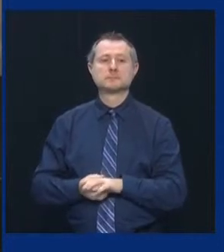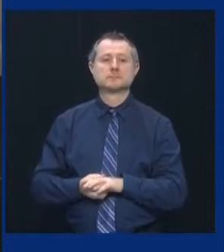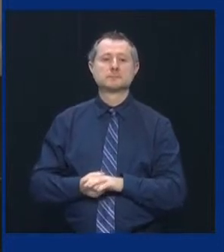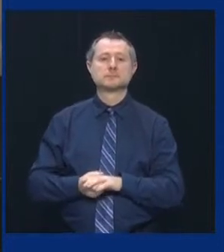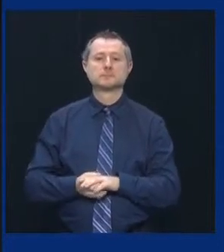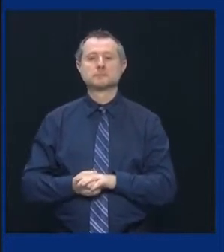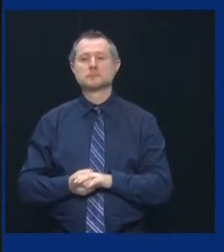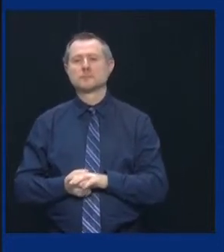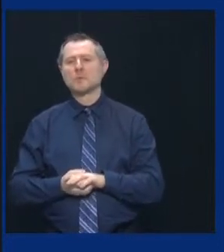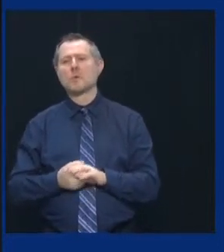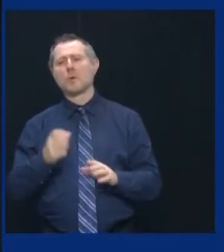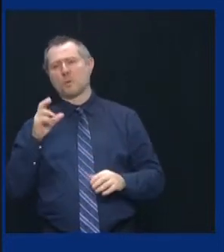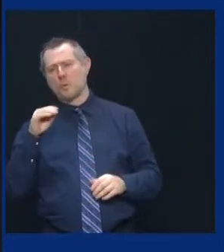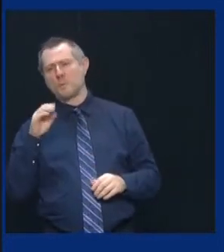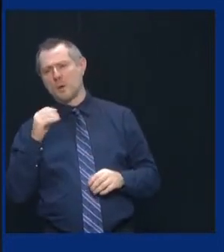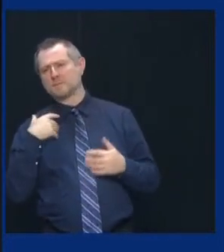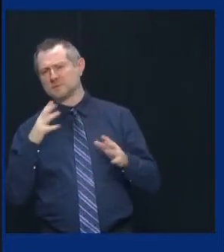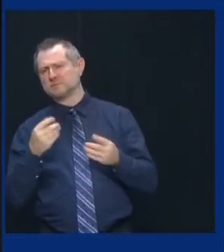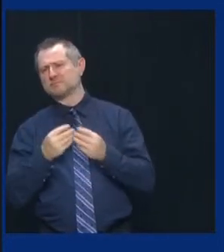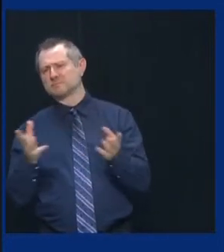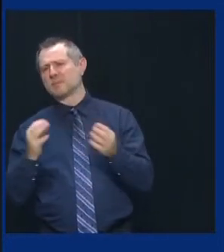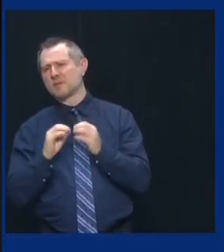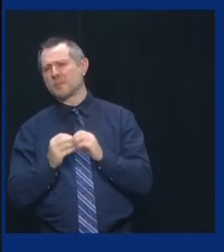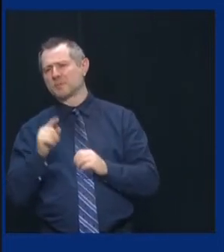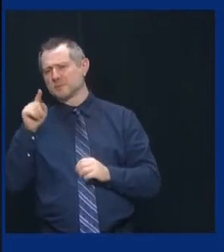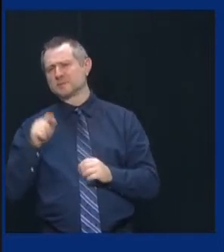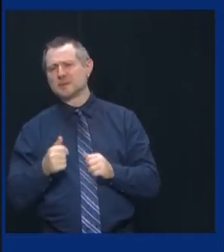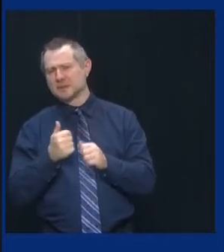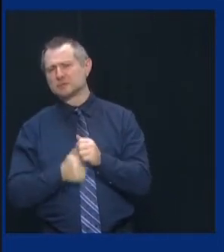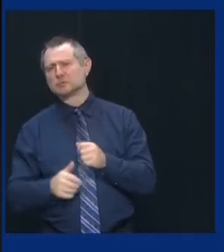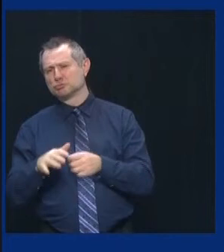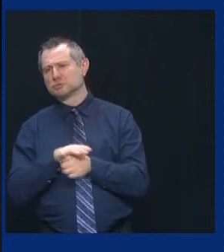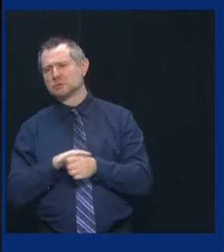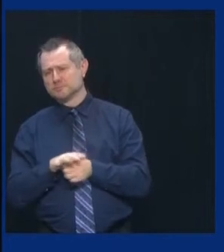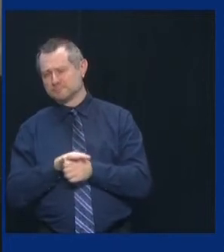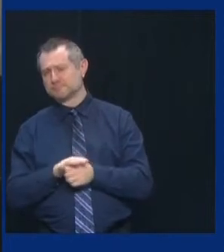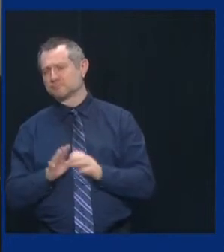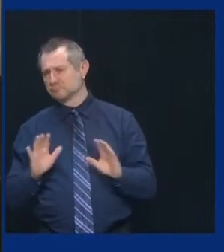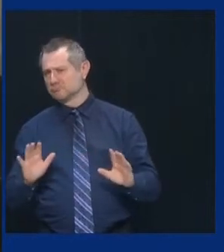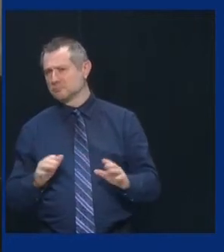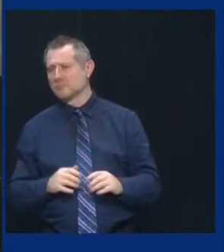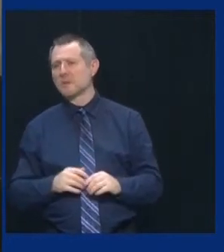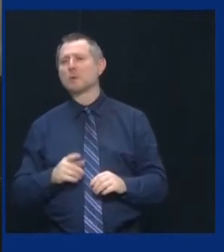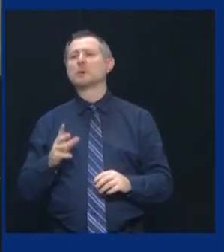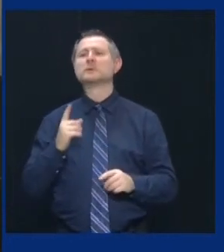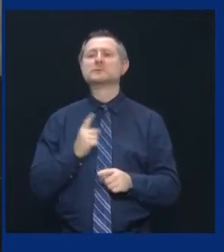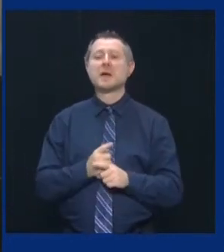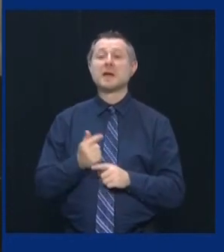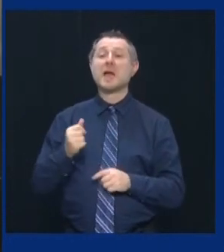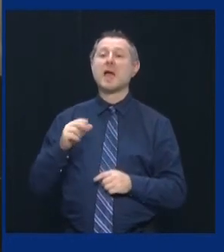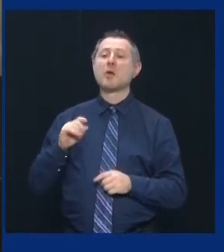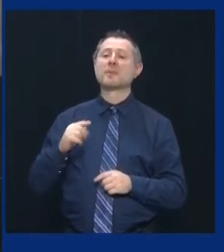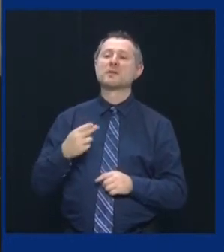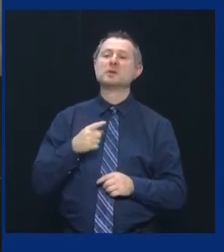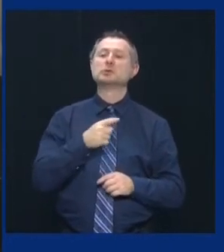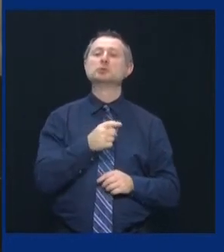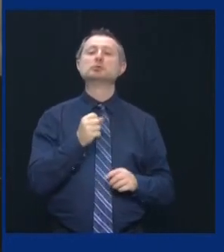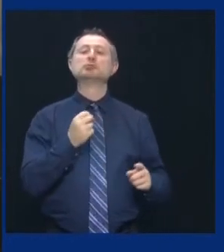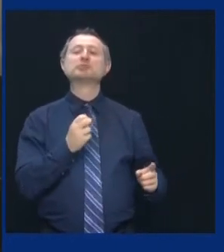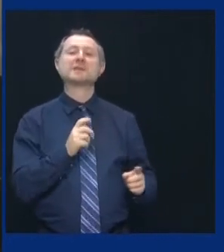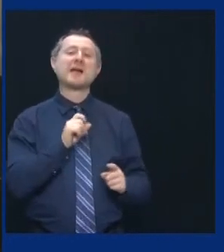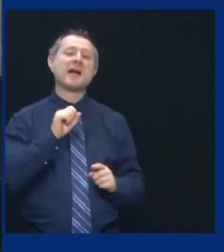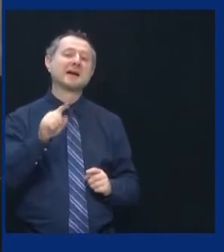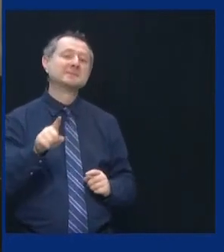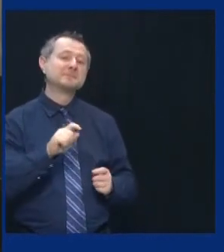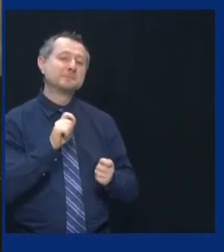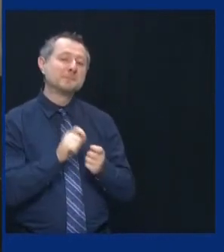We did provide the numbers in this by region just Yes, we now have it today. by region. I think Terry's asking for those specific micro-cluster zones,